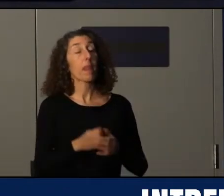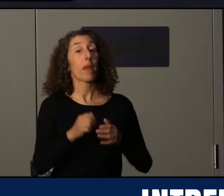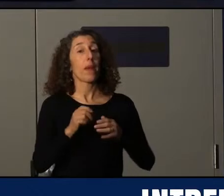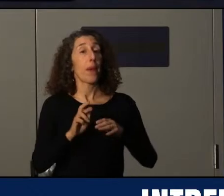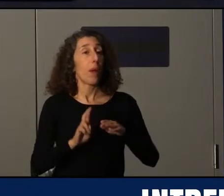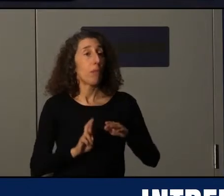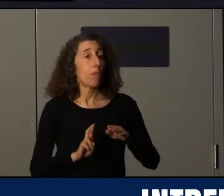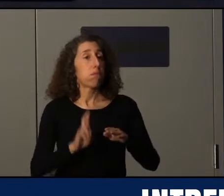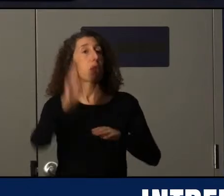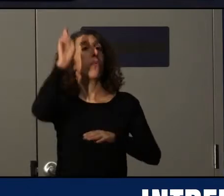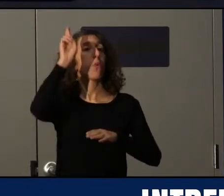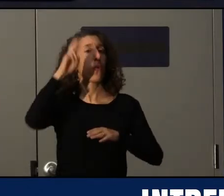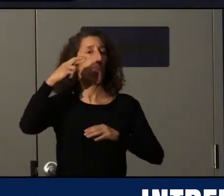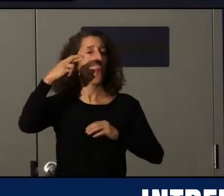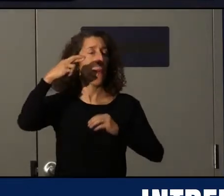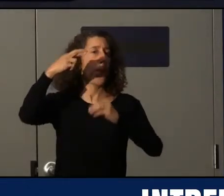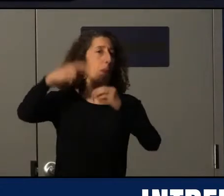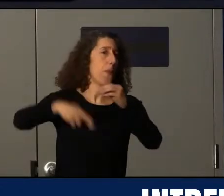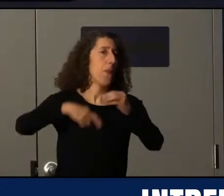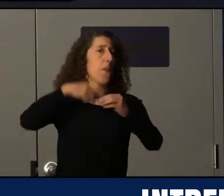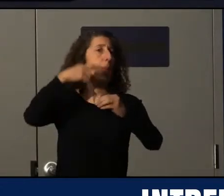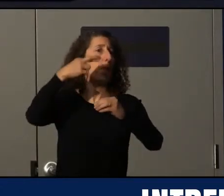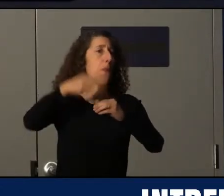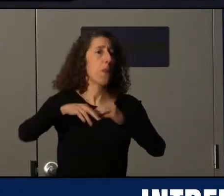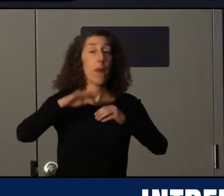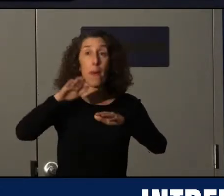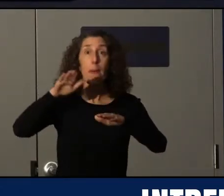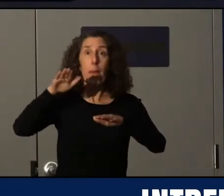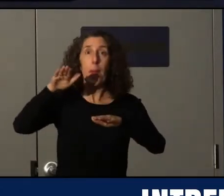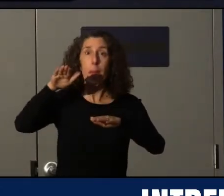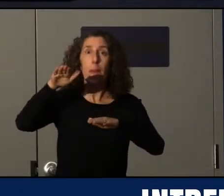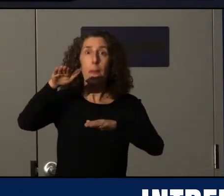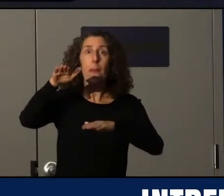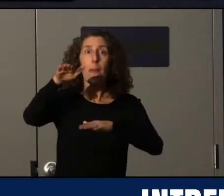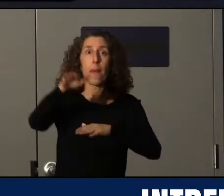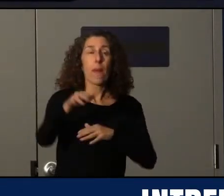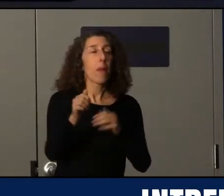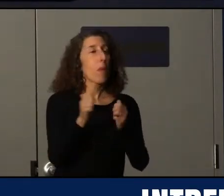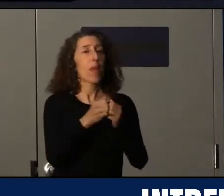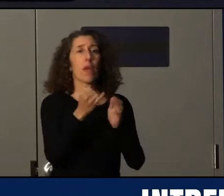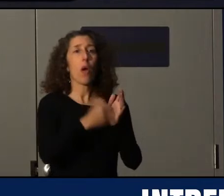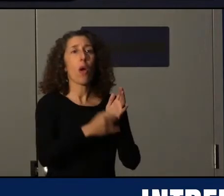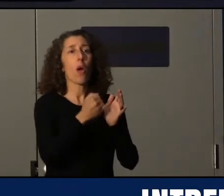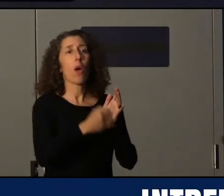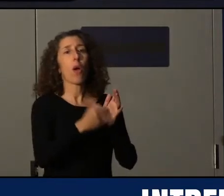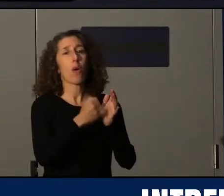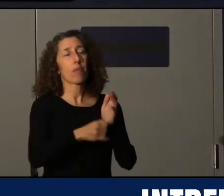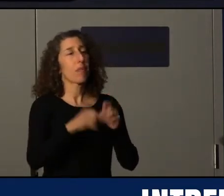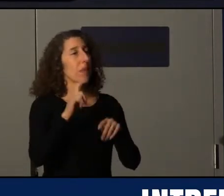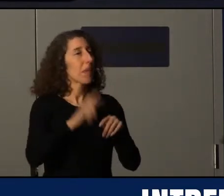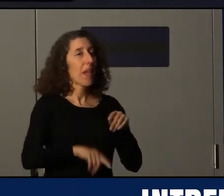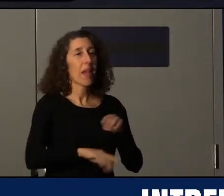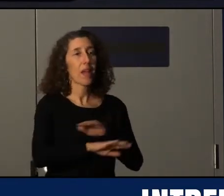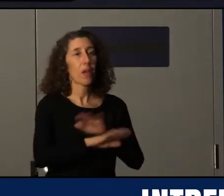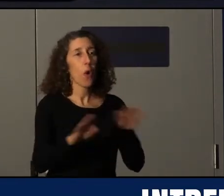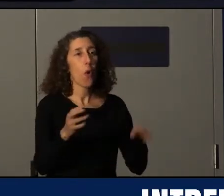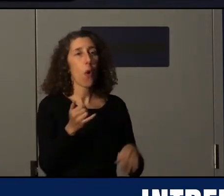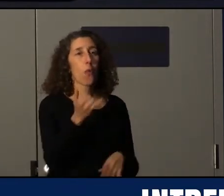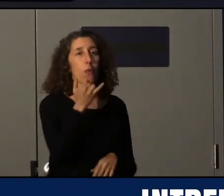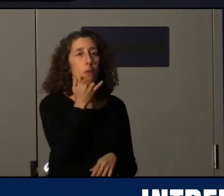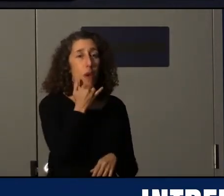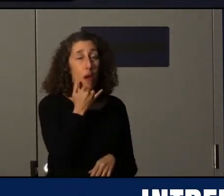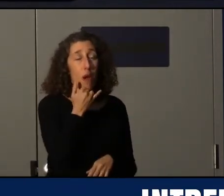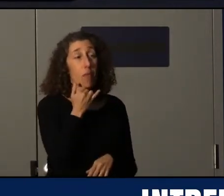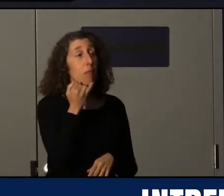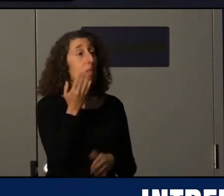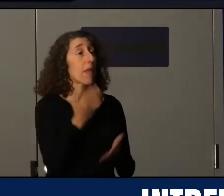space. Whether anybody, I was talking to Ross earlier, whether anybody likes my artwork or not, I think it's a really neat